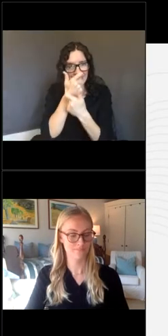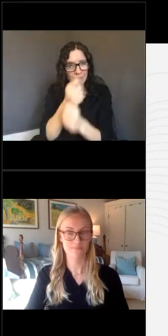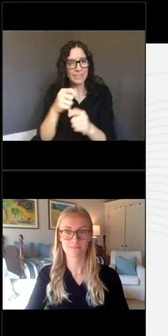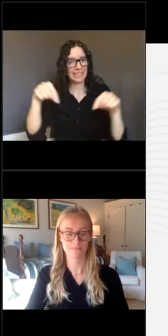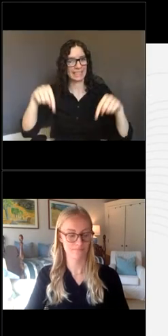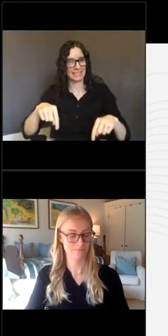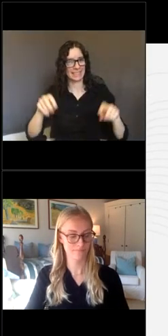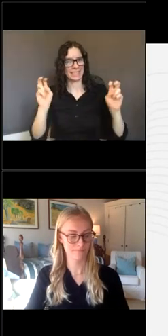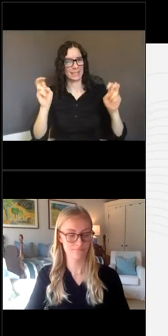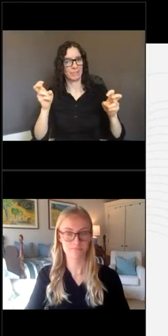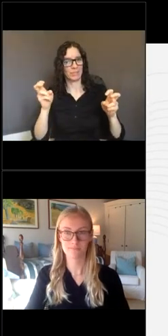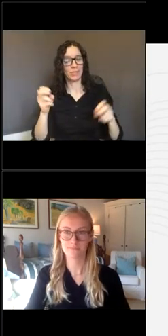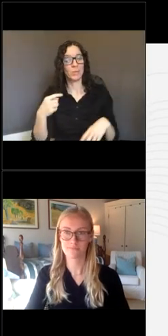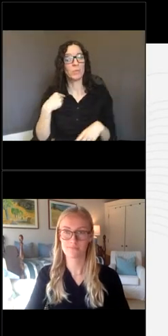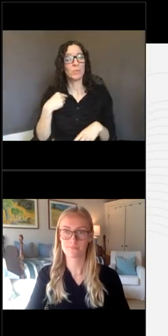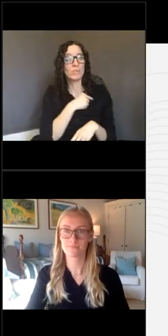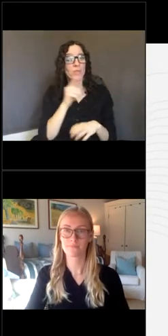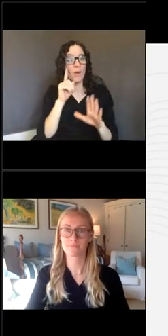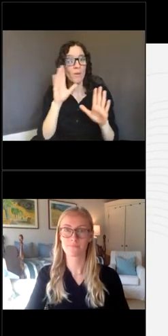We hope that it will be